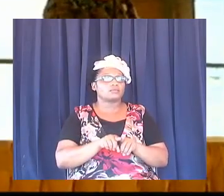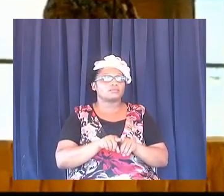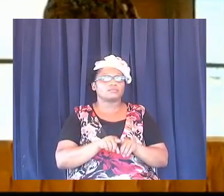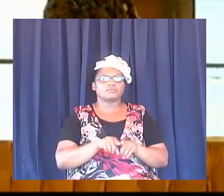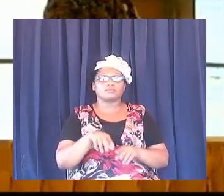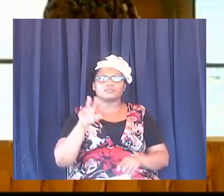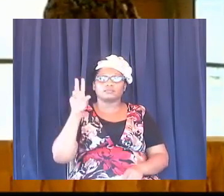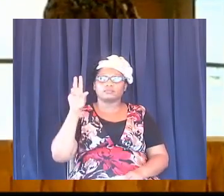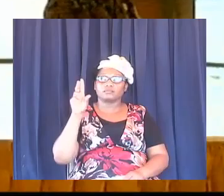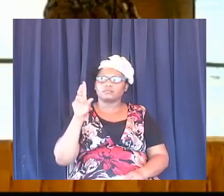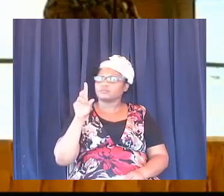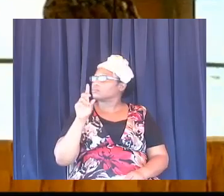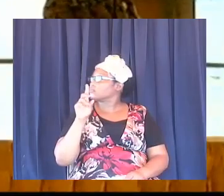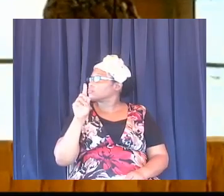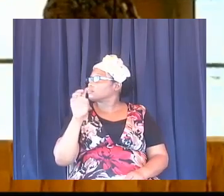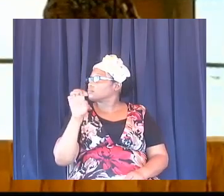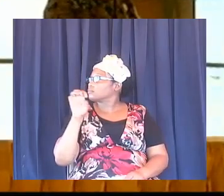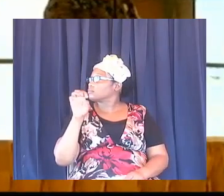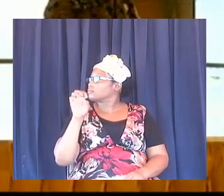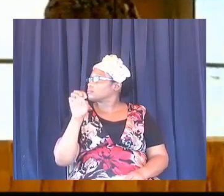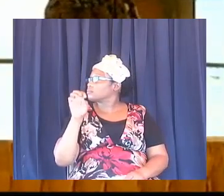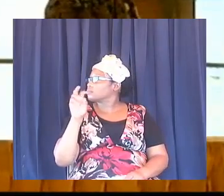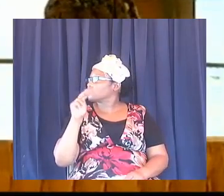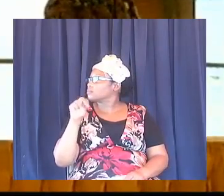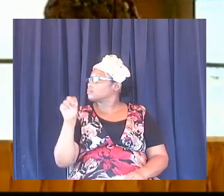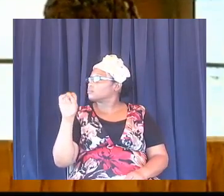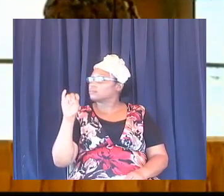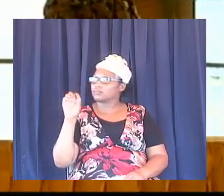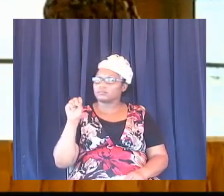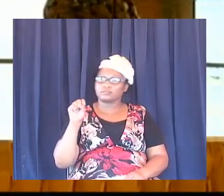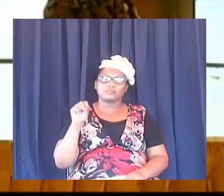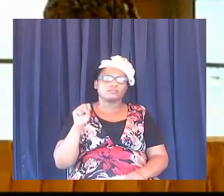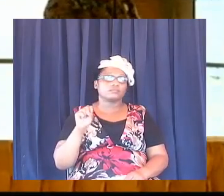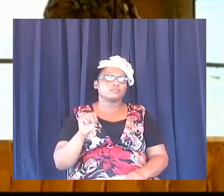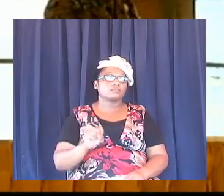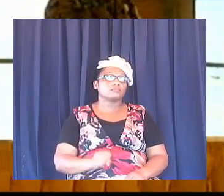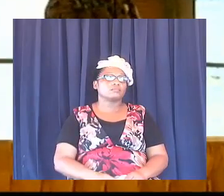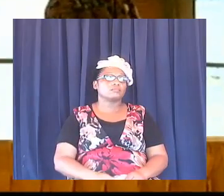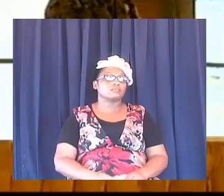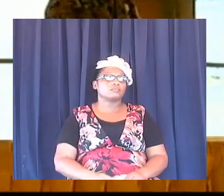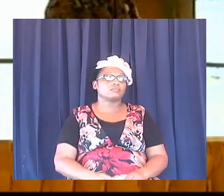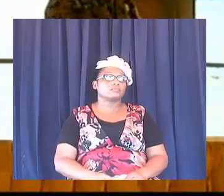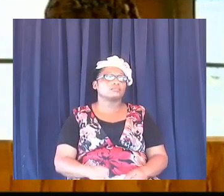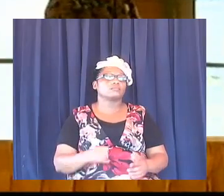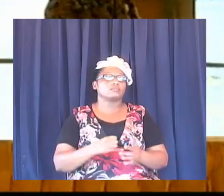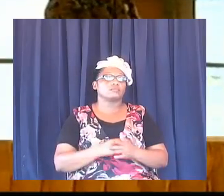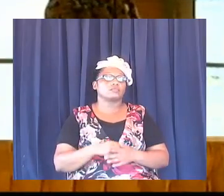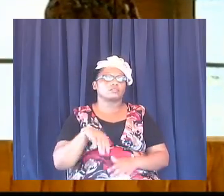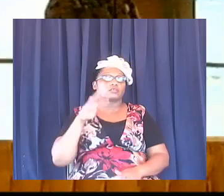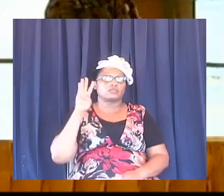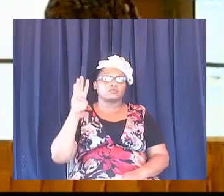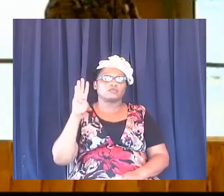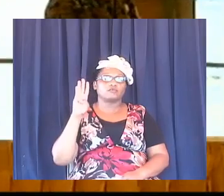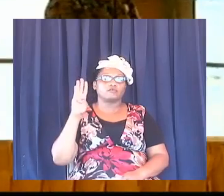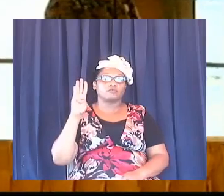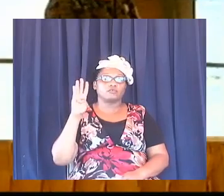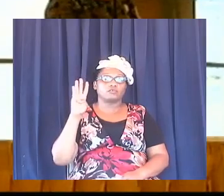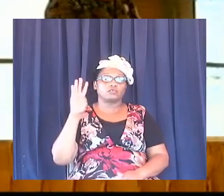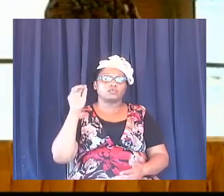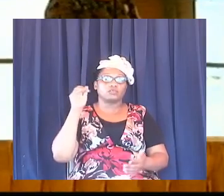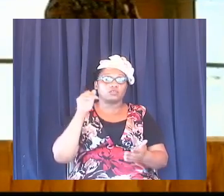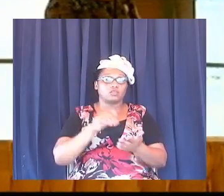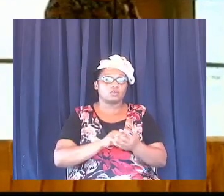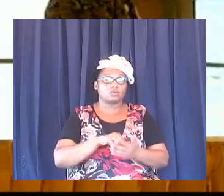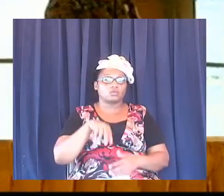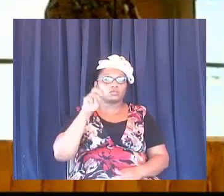just wrap it up for us. But it's not 4,000 Jamaican, it is 4,000 US. And I